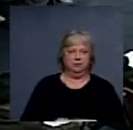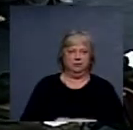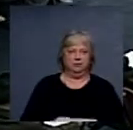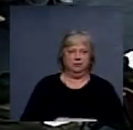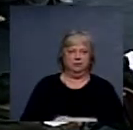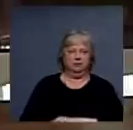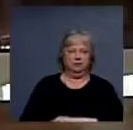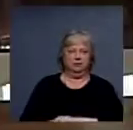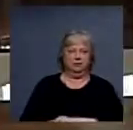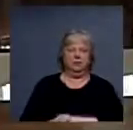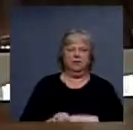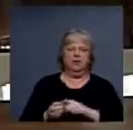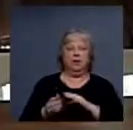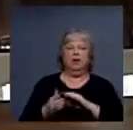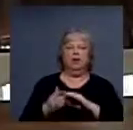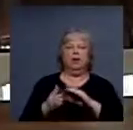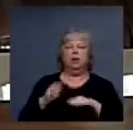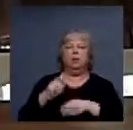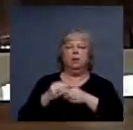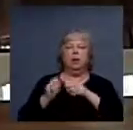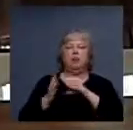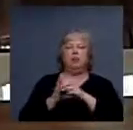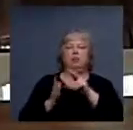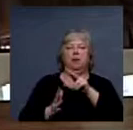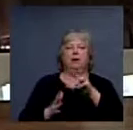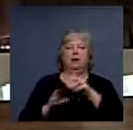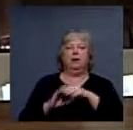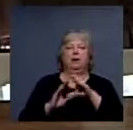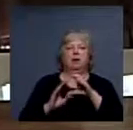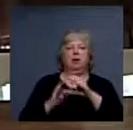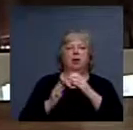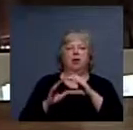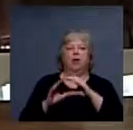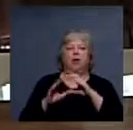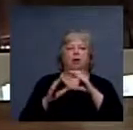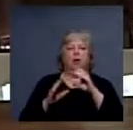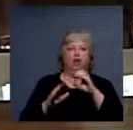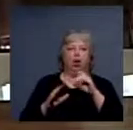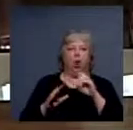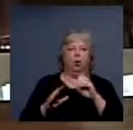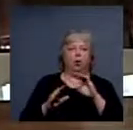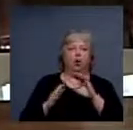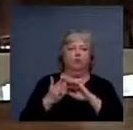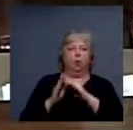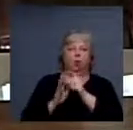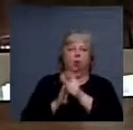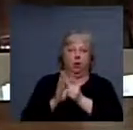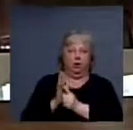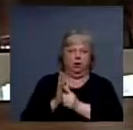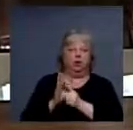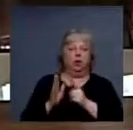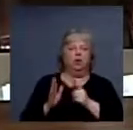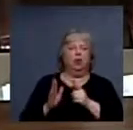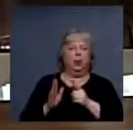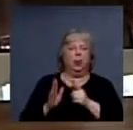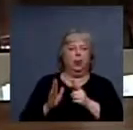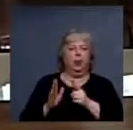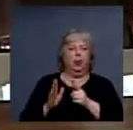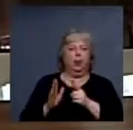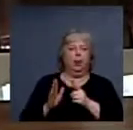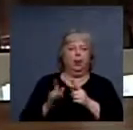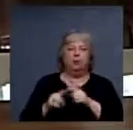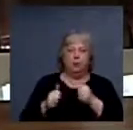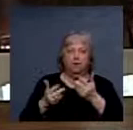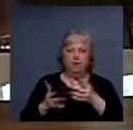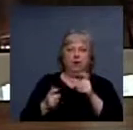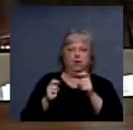to log on. An ordinance to amend Chapter 36 of the Code of Ordinances of the City of Little Rock, Arkansas, to amend for the modification, to